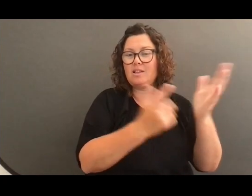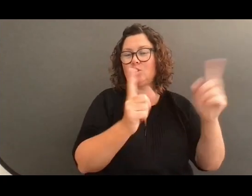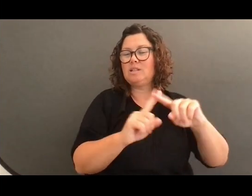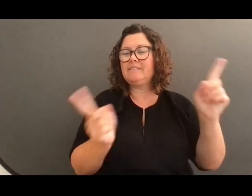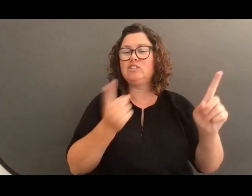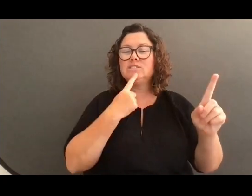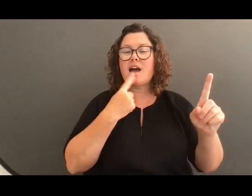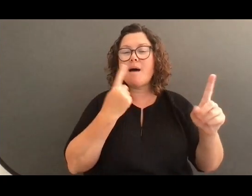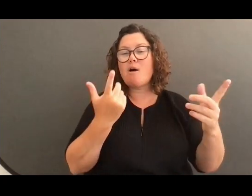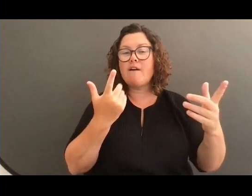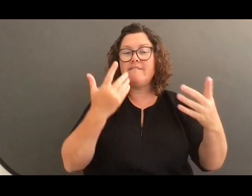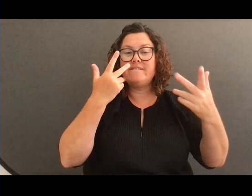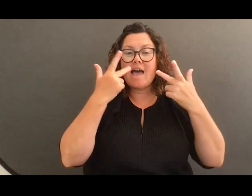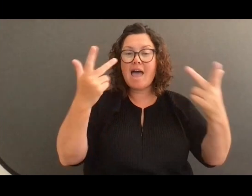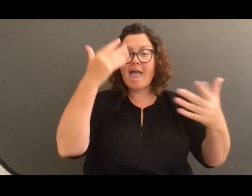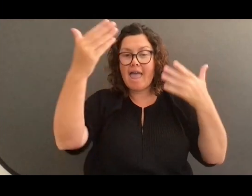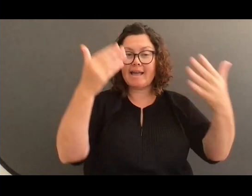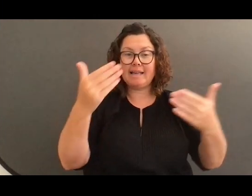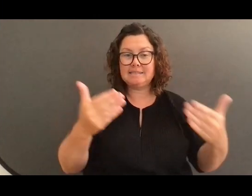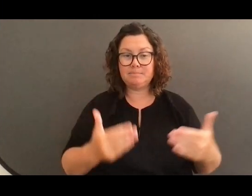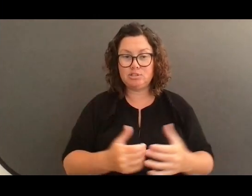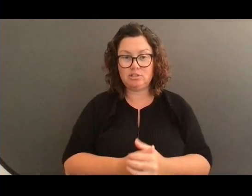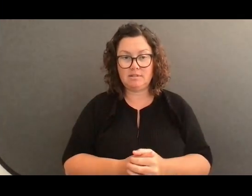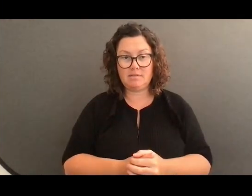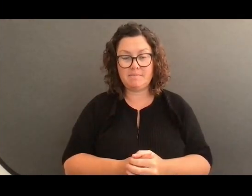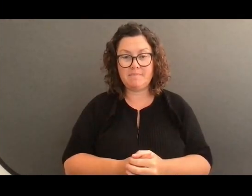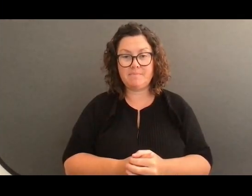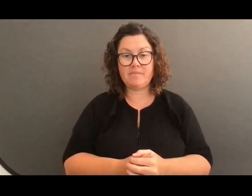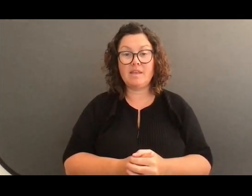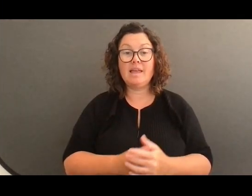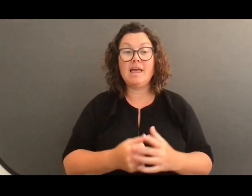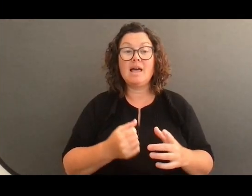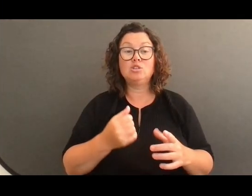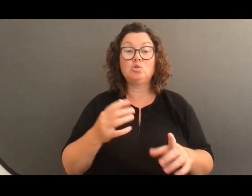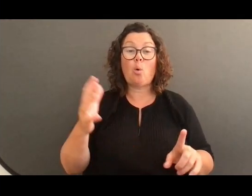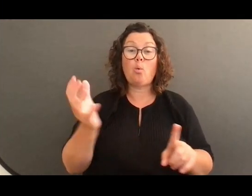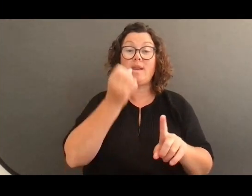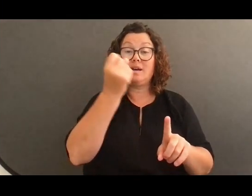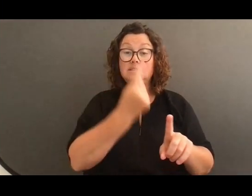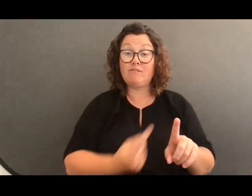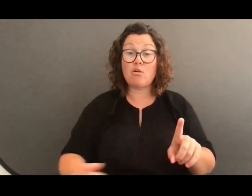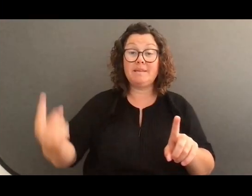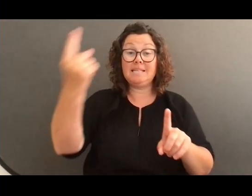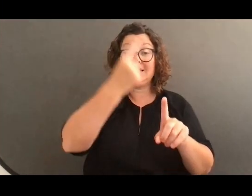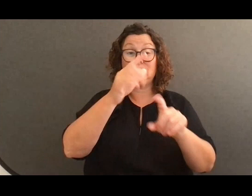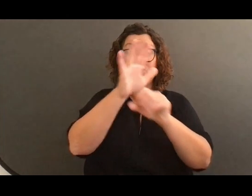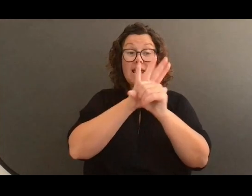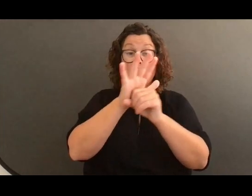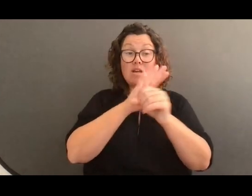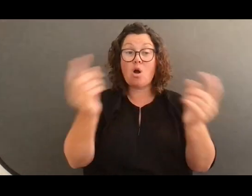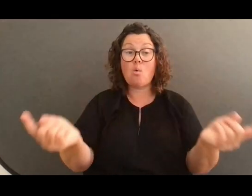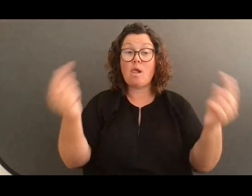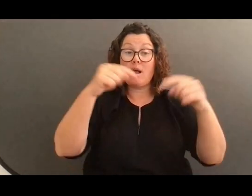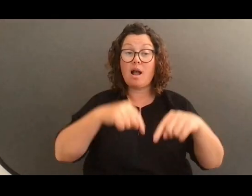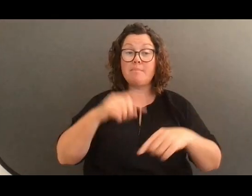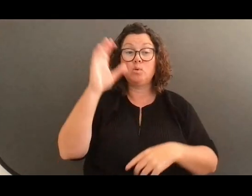through to our regional showcase. The regional showcase was an opportunity for myself to look after and